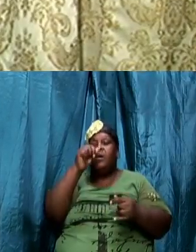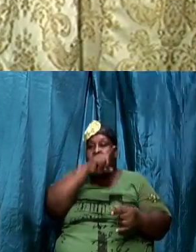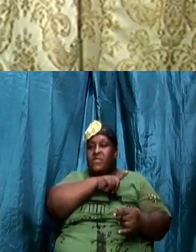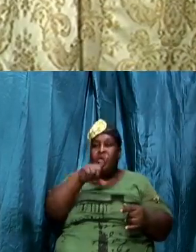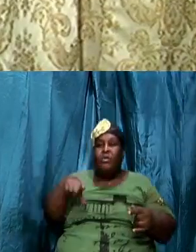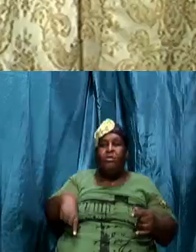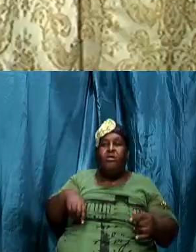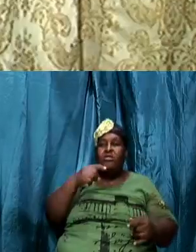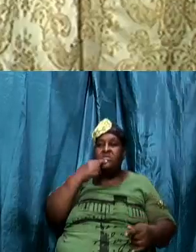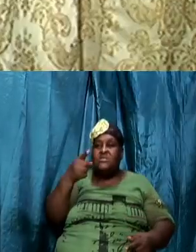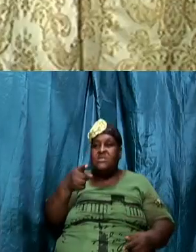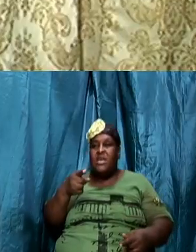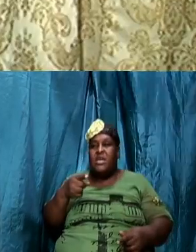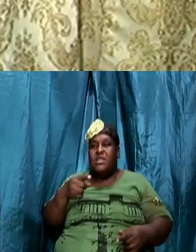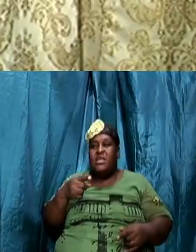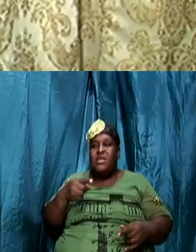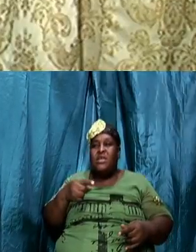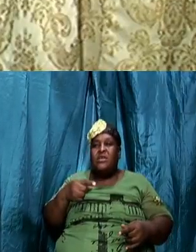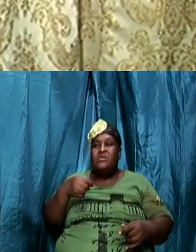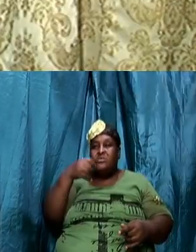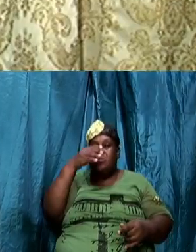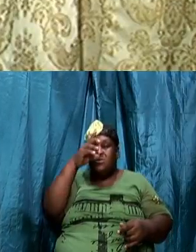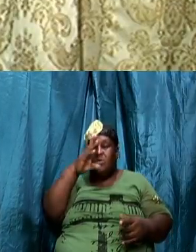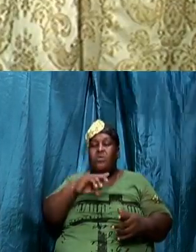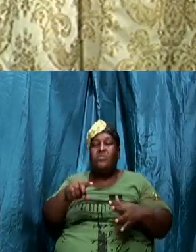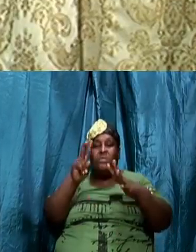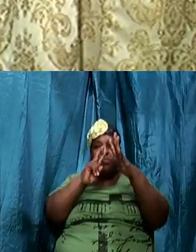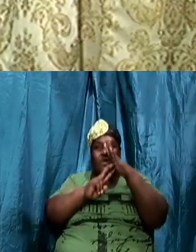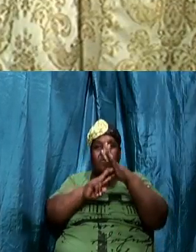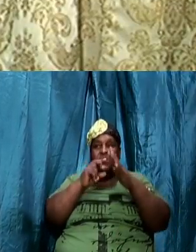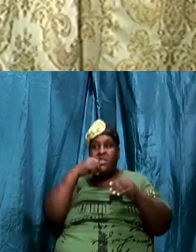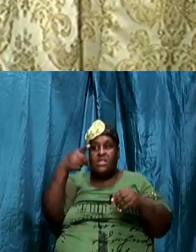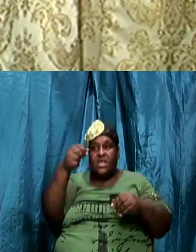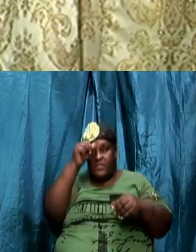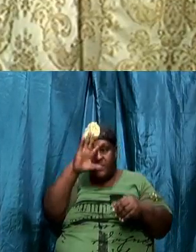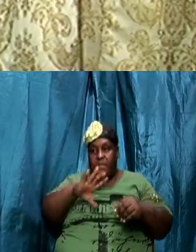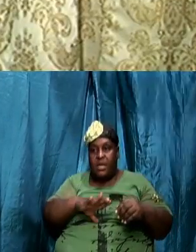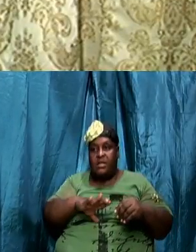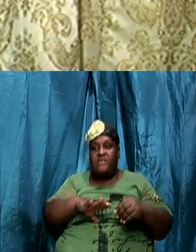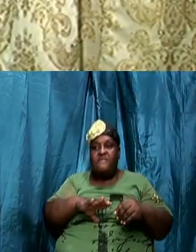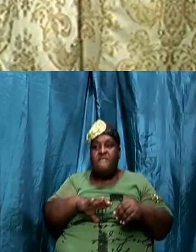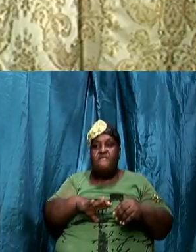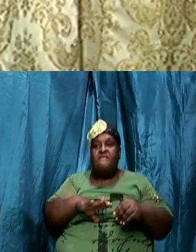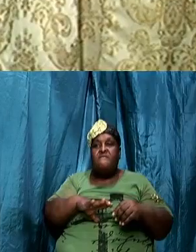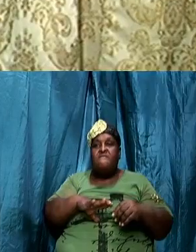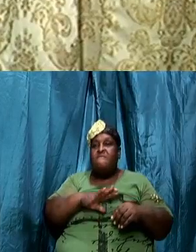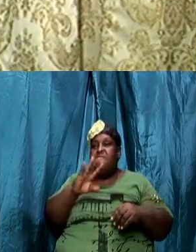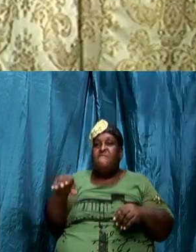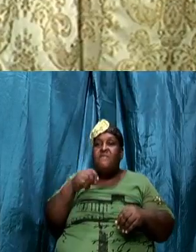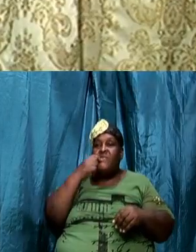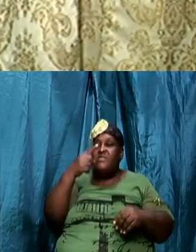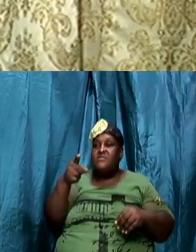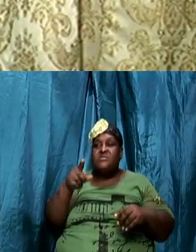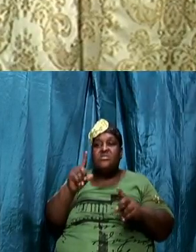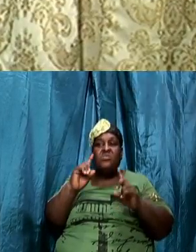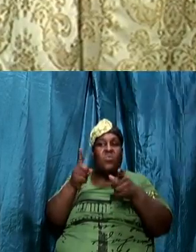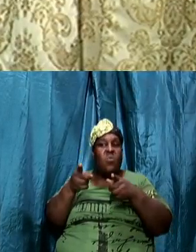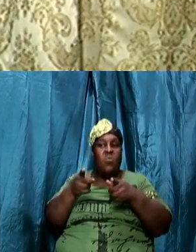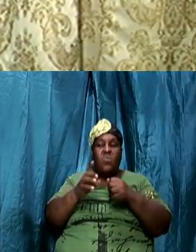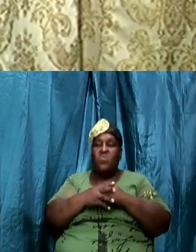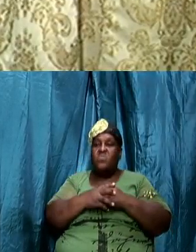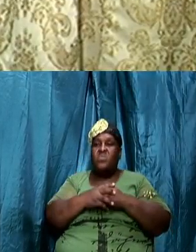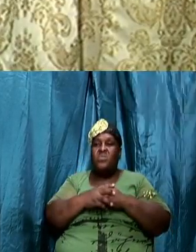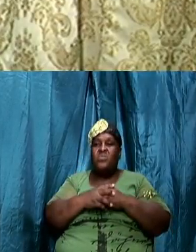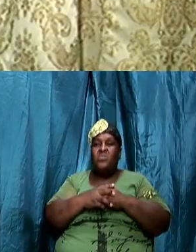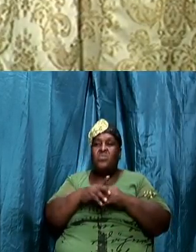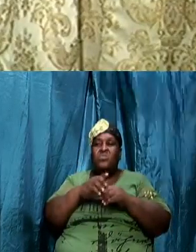give me leave. He did not give me the unction. He did not give me the go-ahead to go with you.